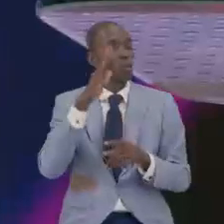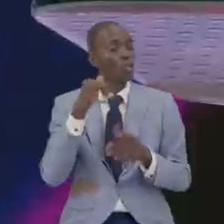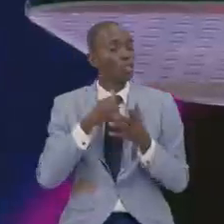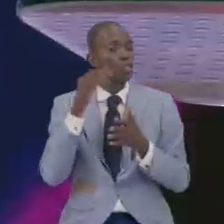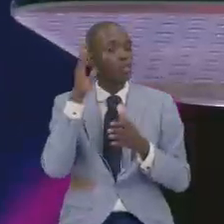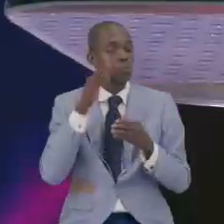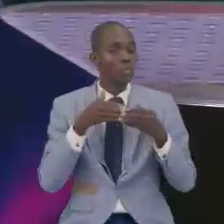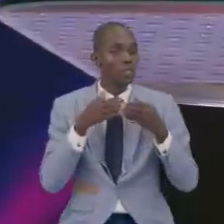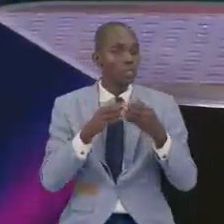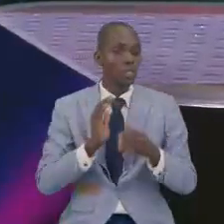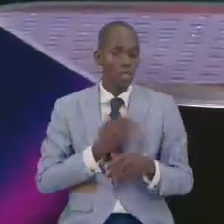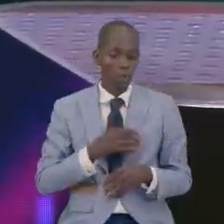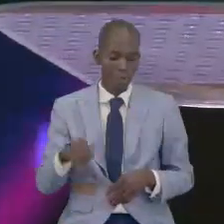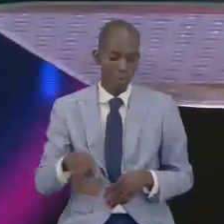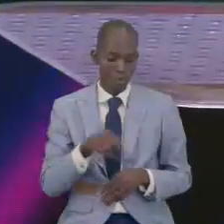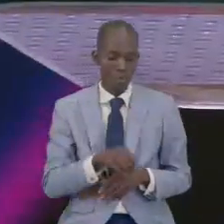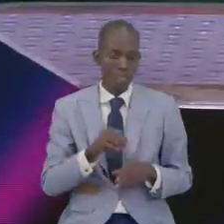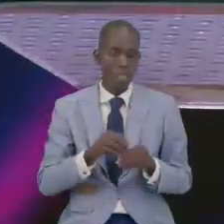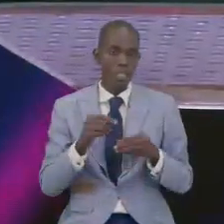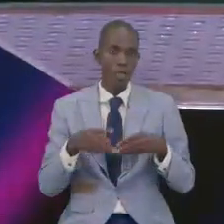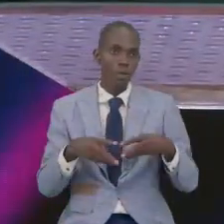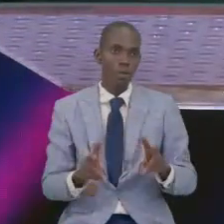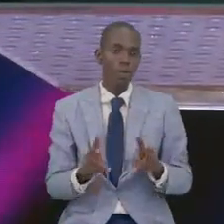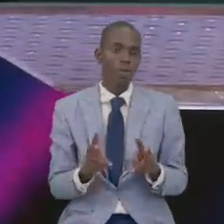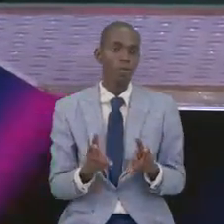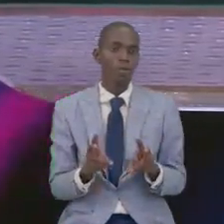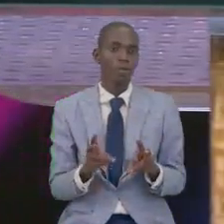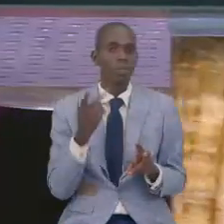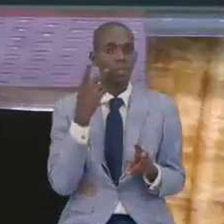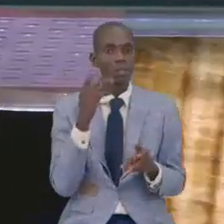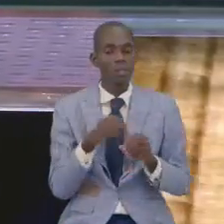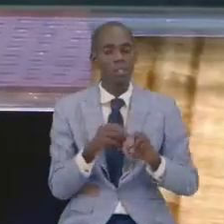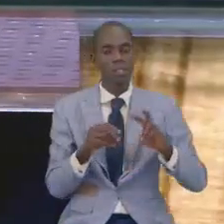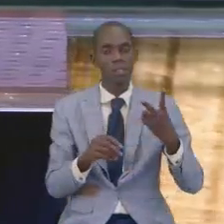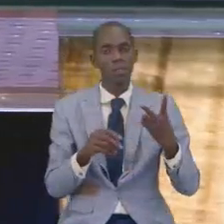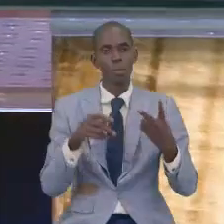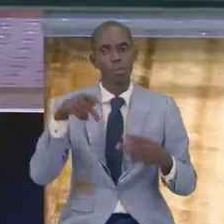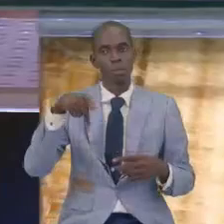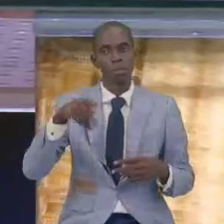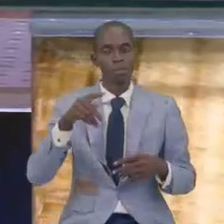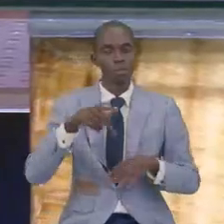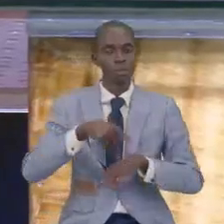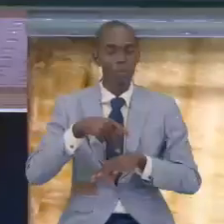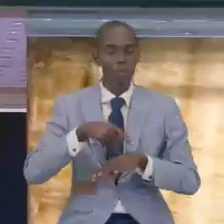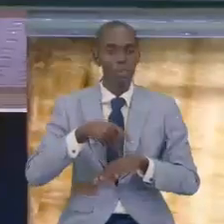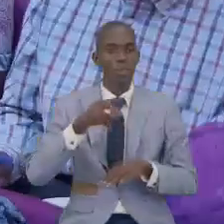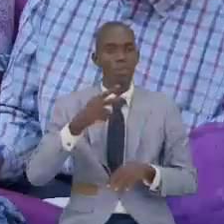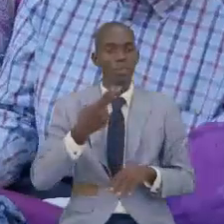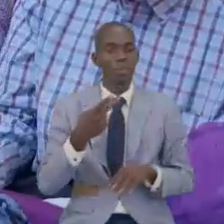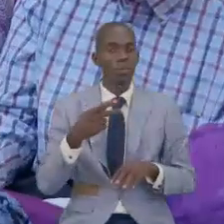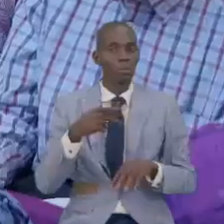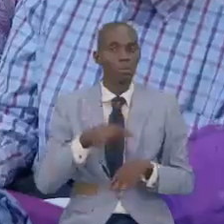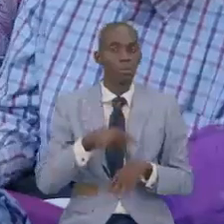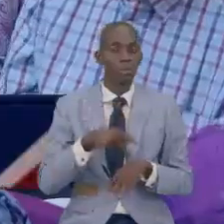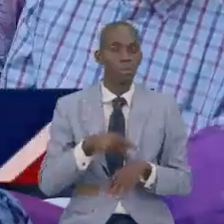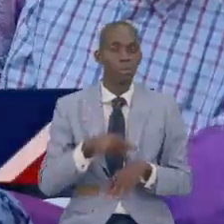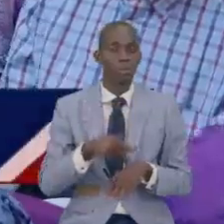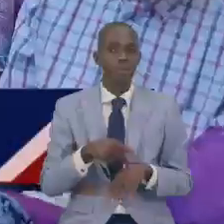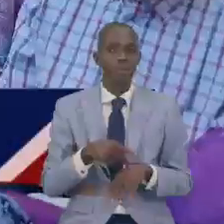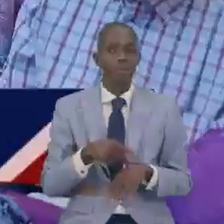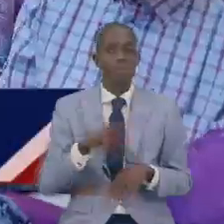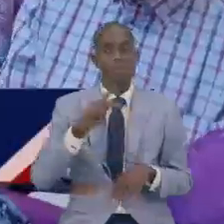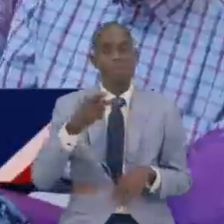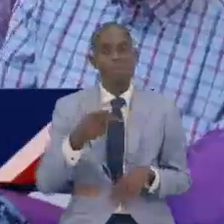our feet in the way of peace. Look at 2 Peter chapter 1. We're looking at verse 3 here. 2